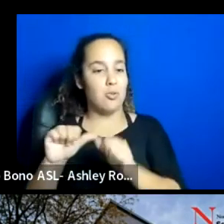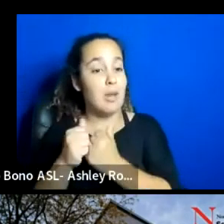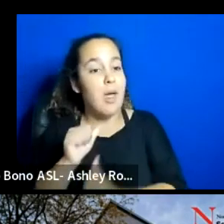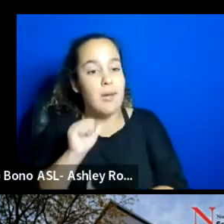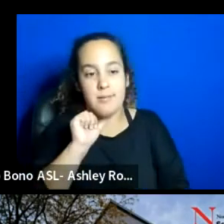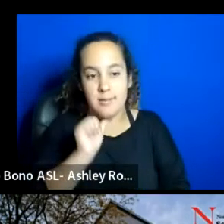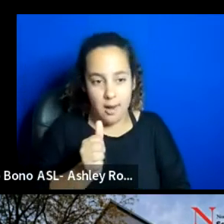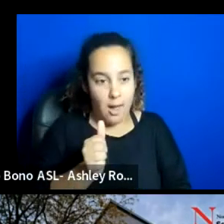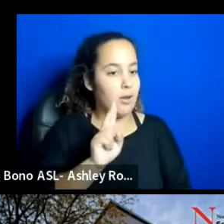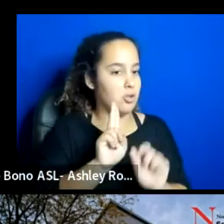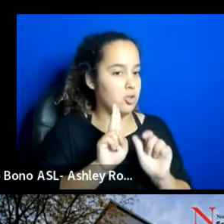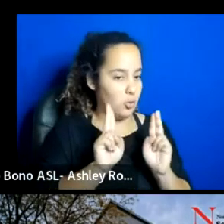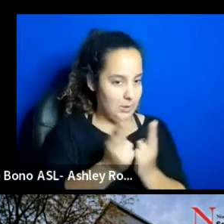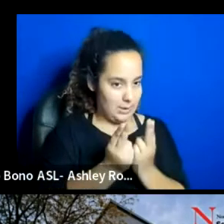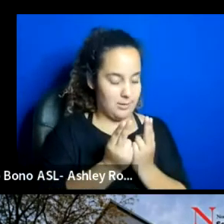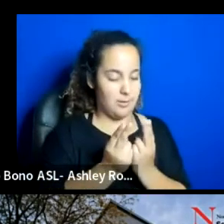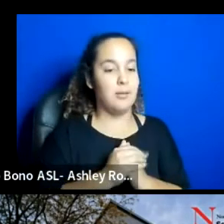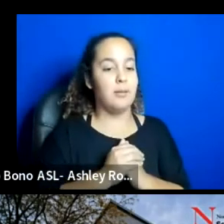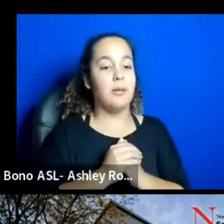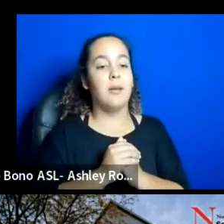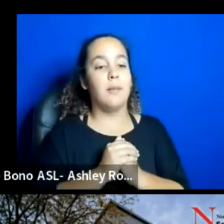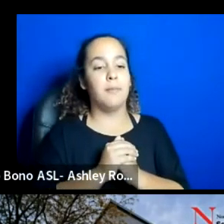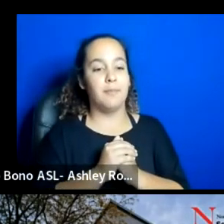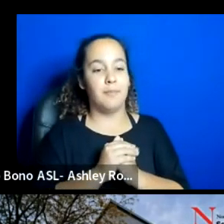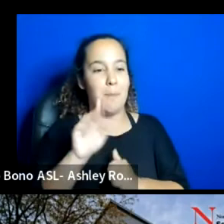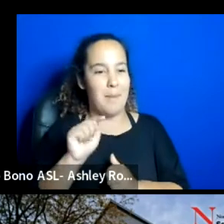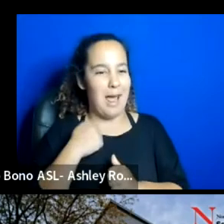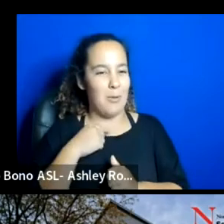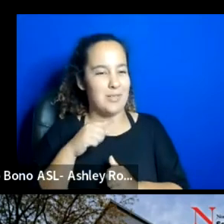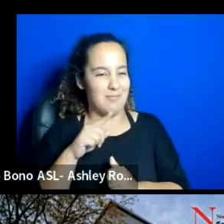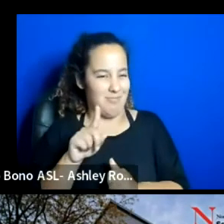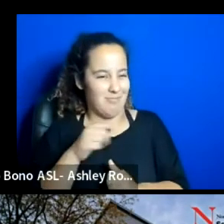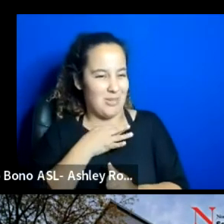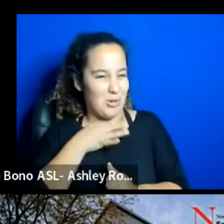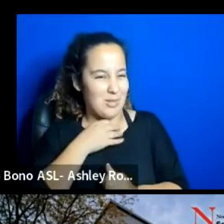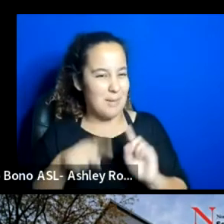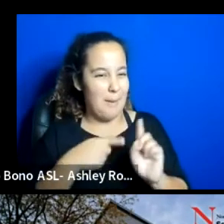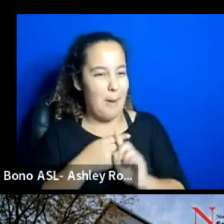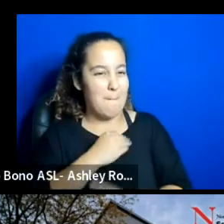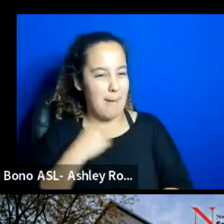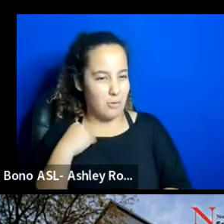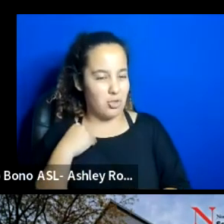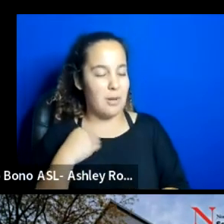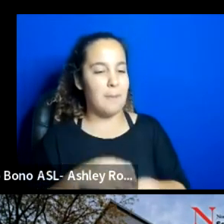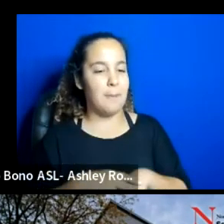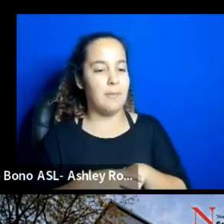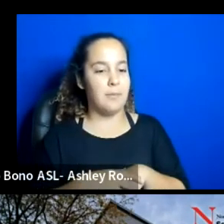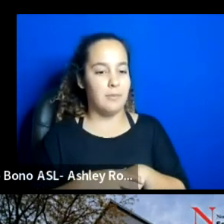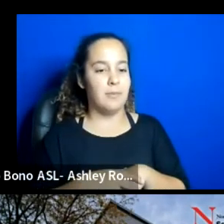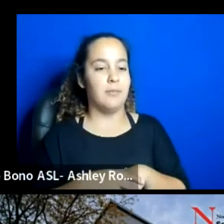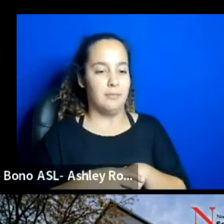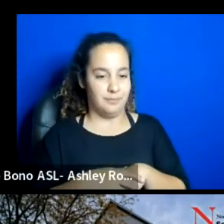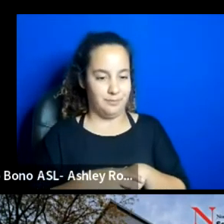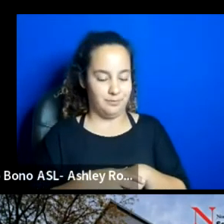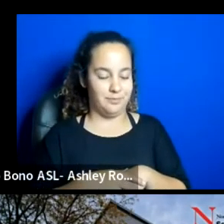also interested in questions of membership. I was really fascinated by the whole conversation about close-up